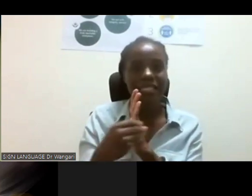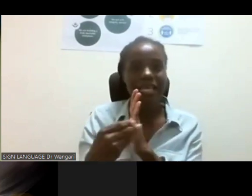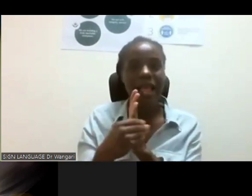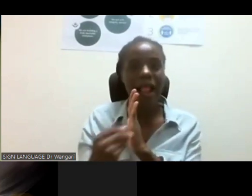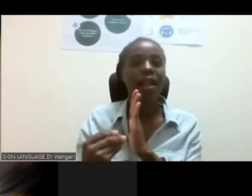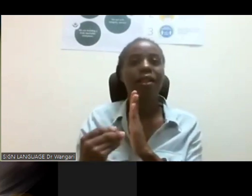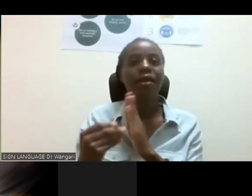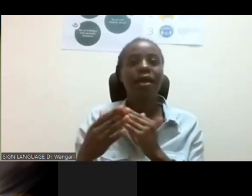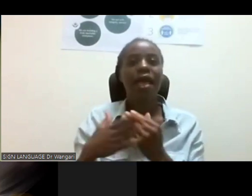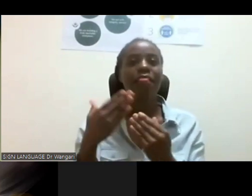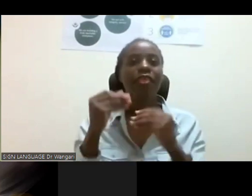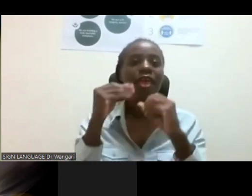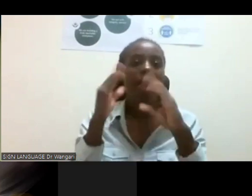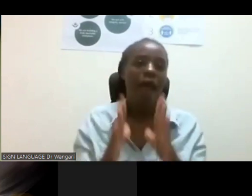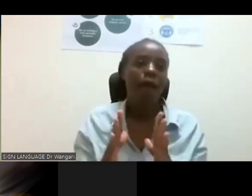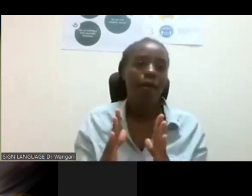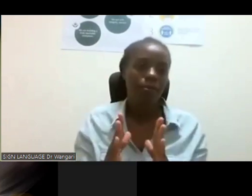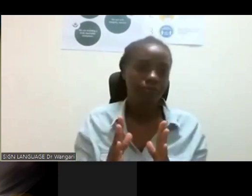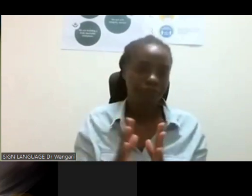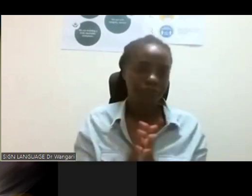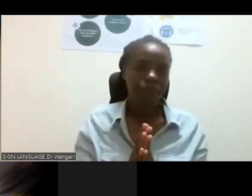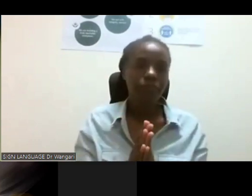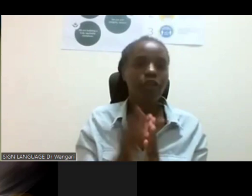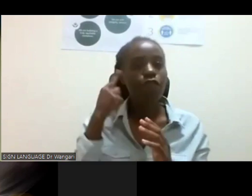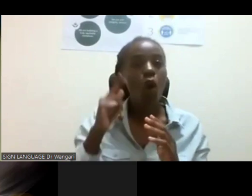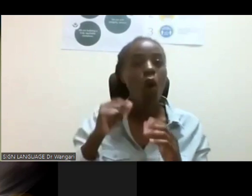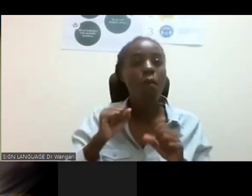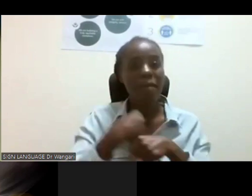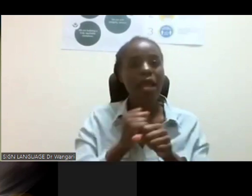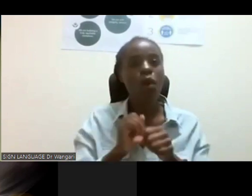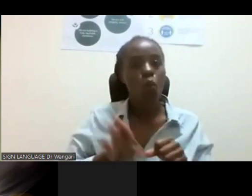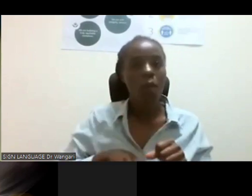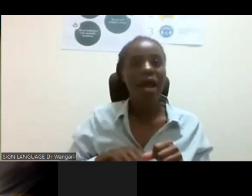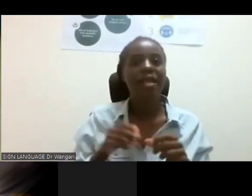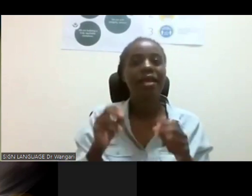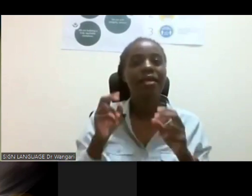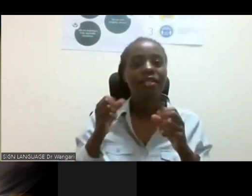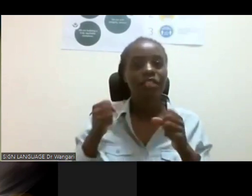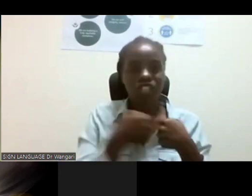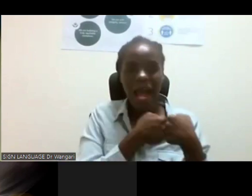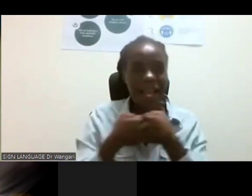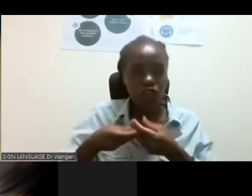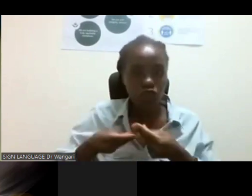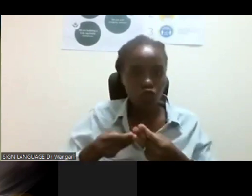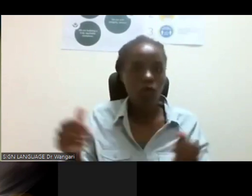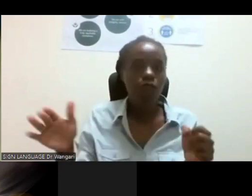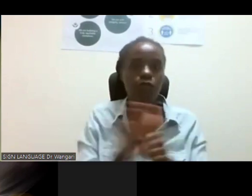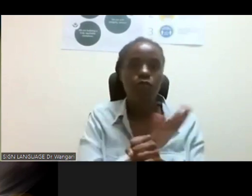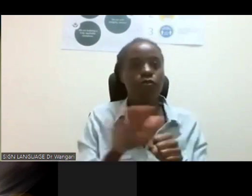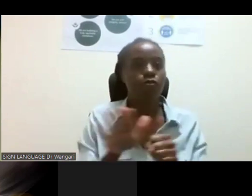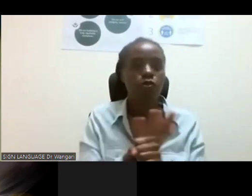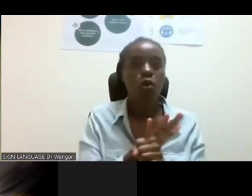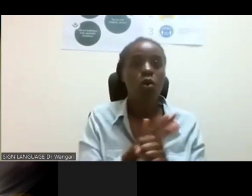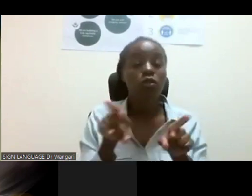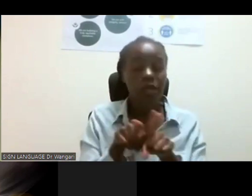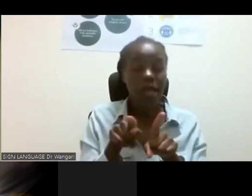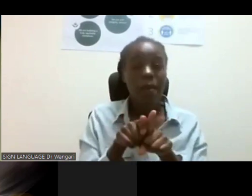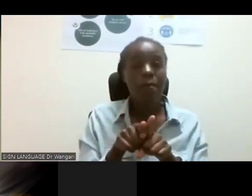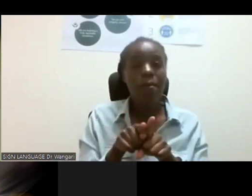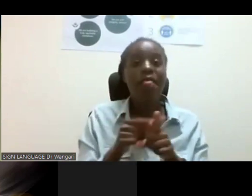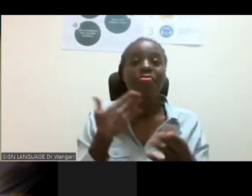actually feel that their challenges have been fully addressed. So thank you for bringing attention to the need for having not